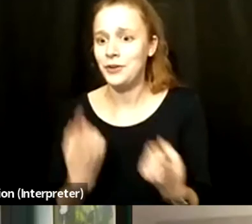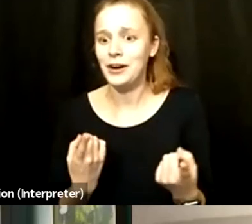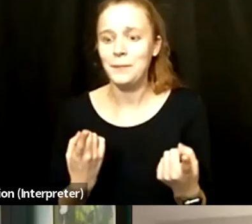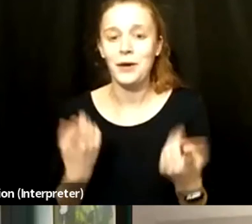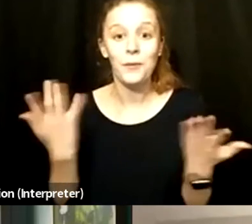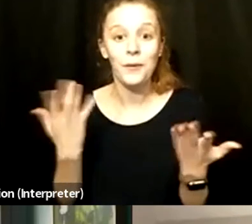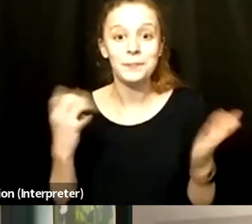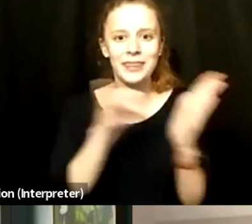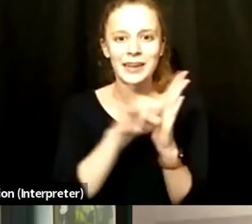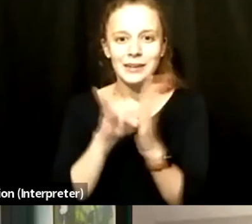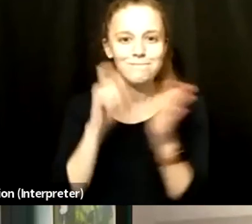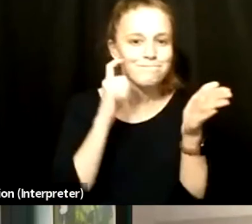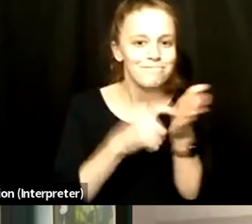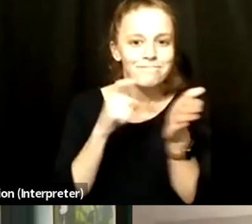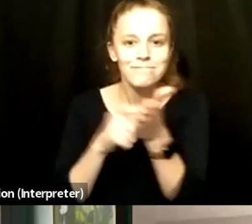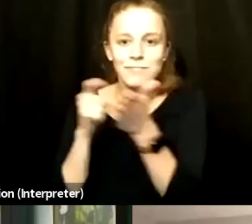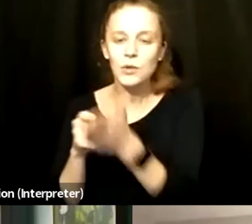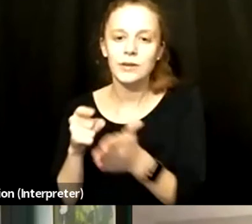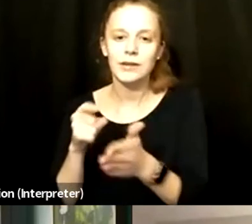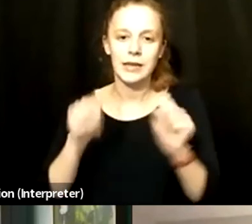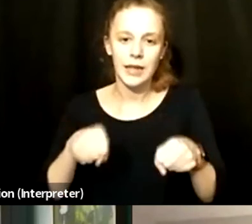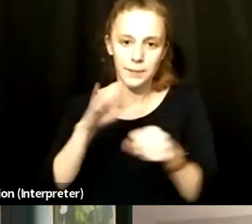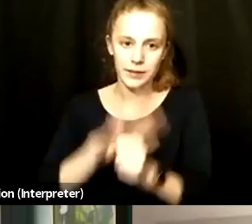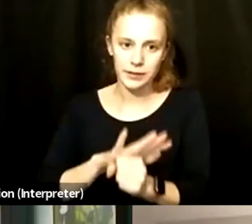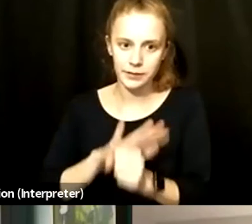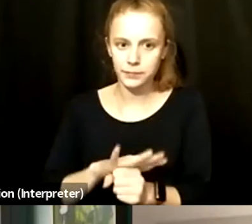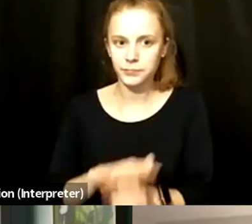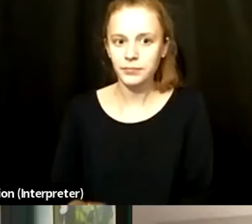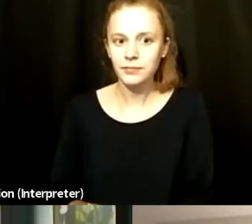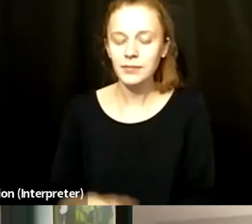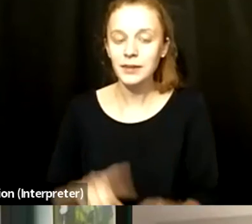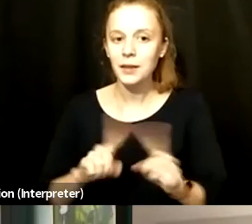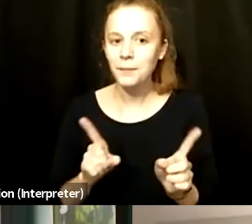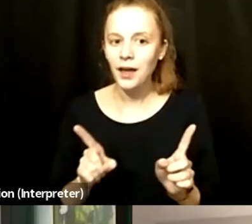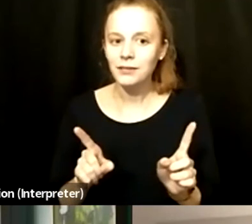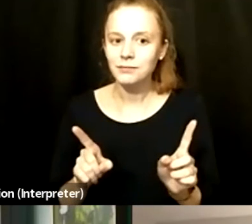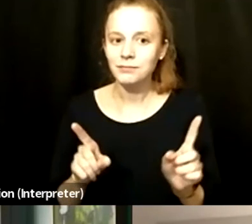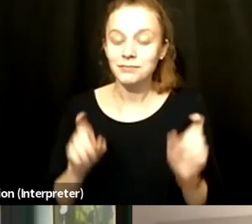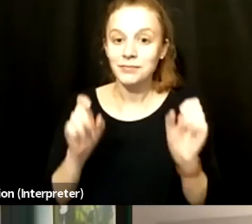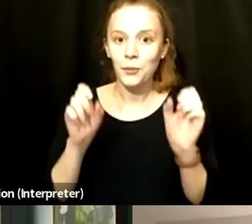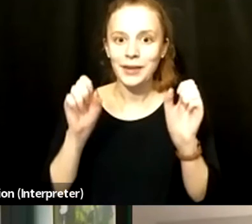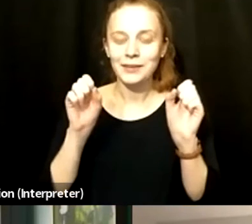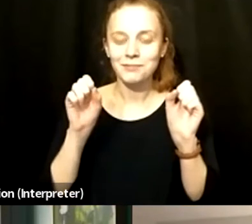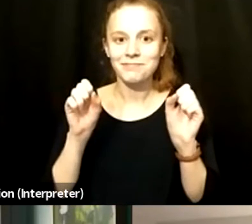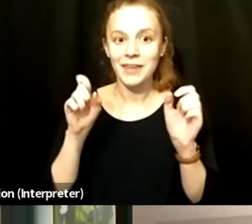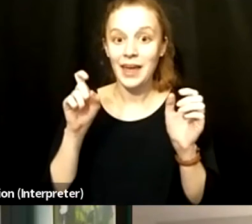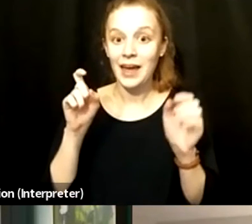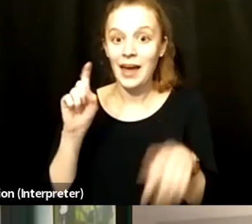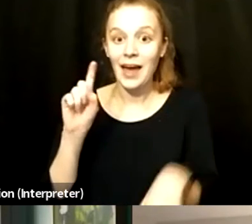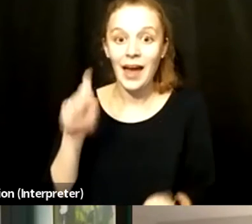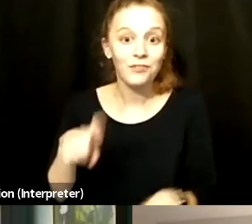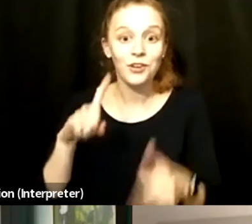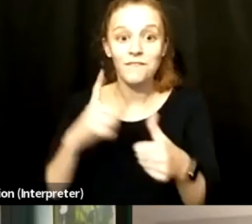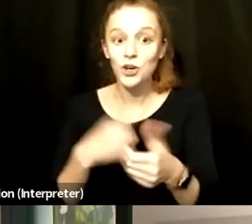identifying ableism. But I think we cannot let this conversation end without talking about, okay, what are we going to do